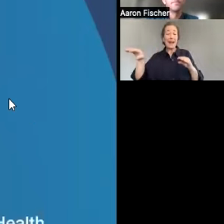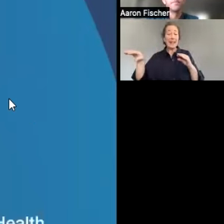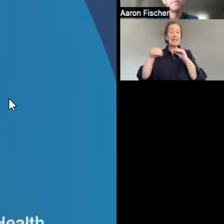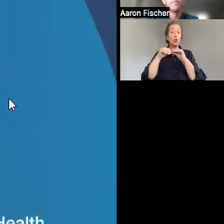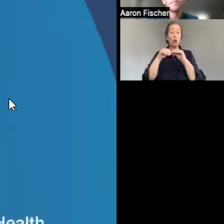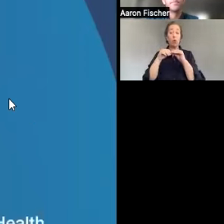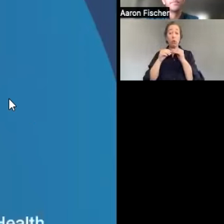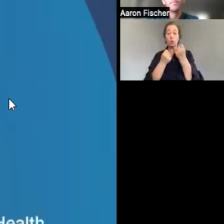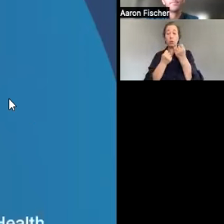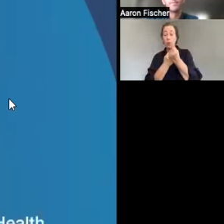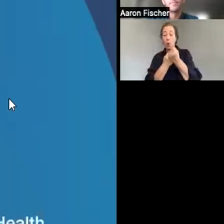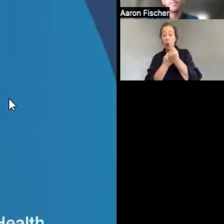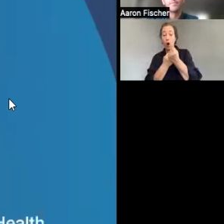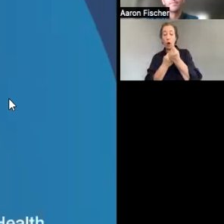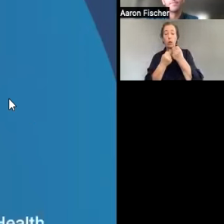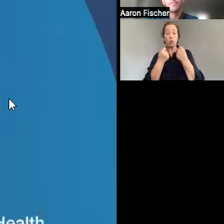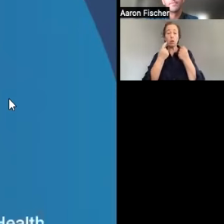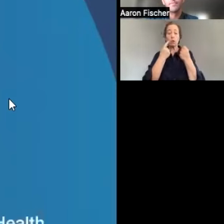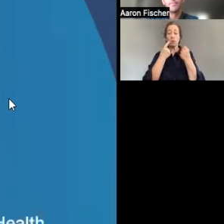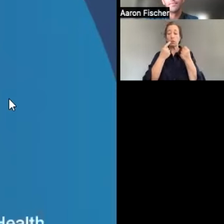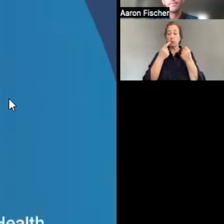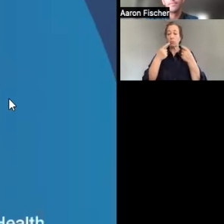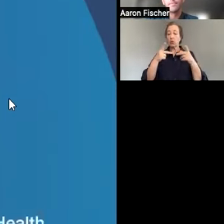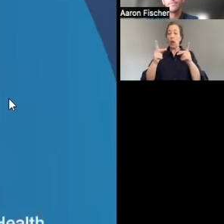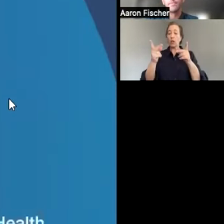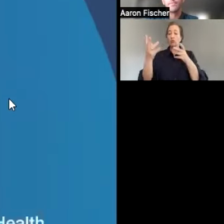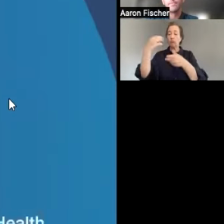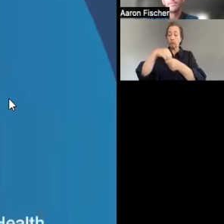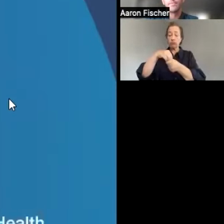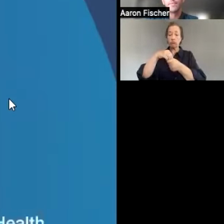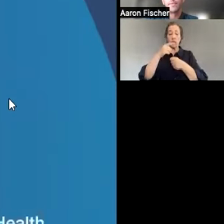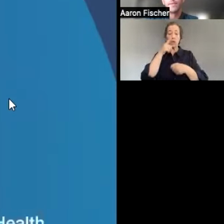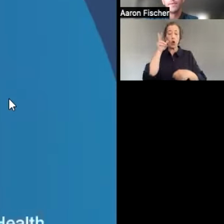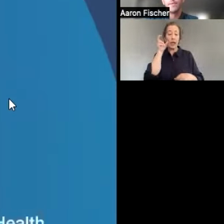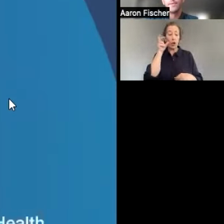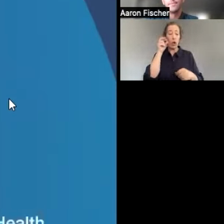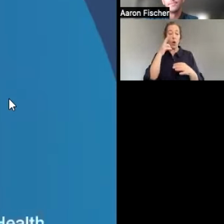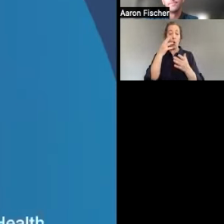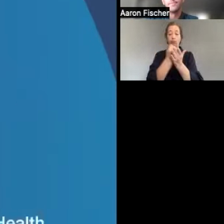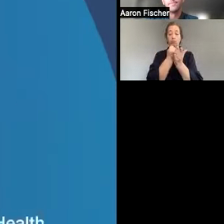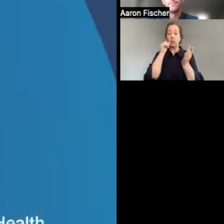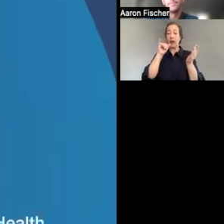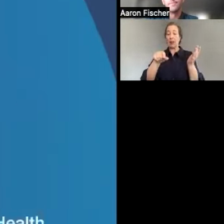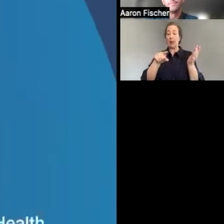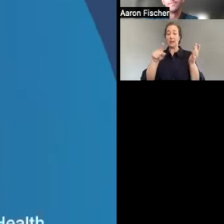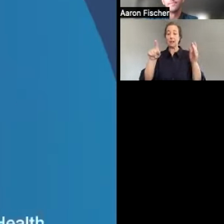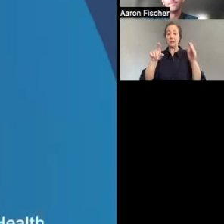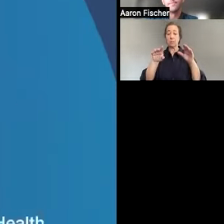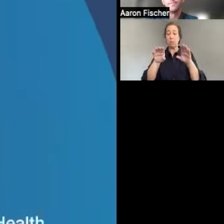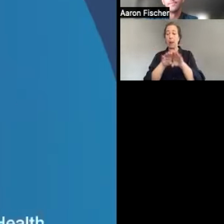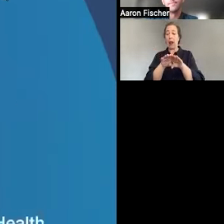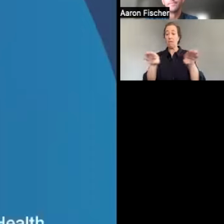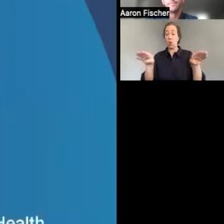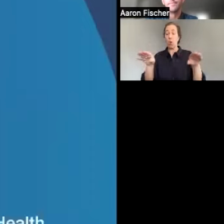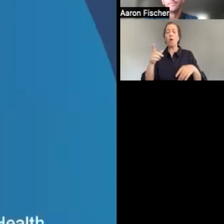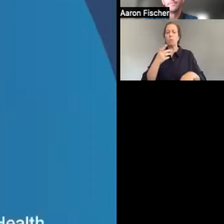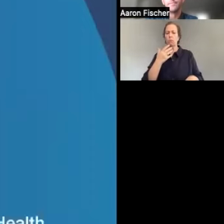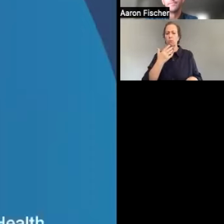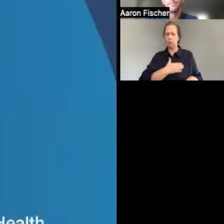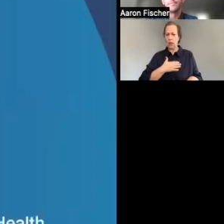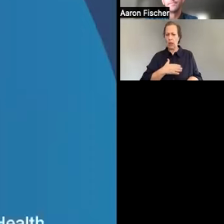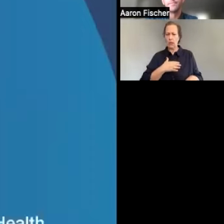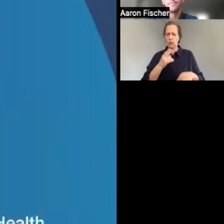support for engaging or hearing or utilizing the Zoom platform, please feel free to use the chat